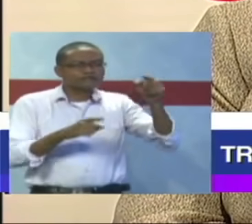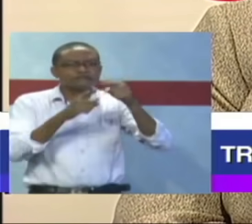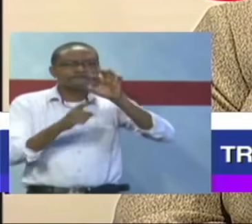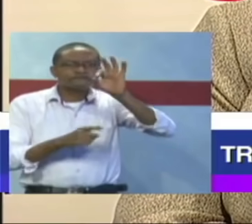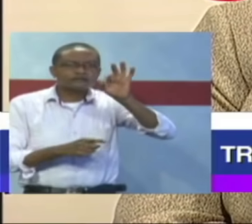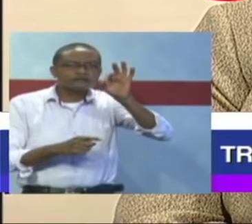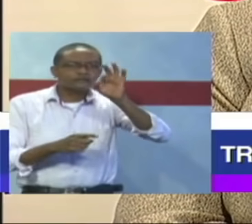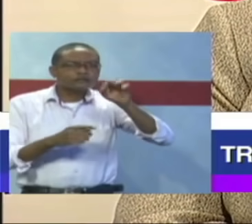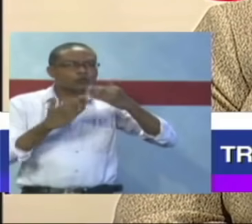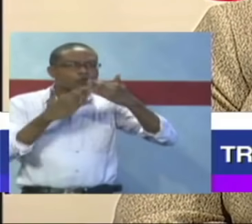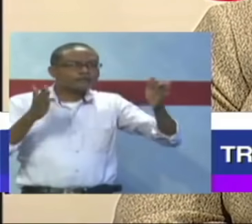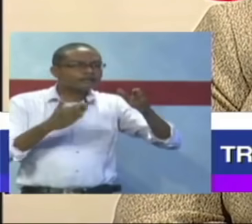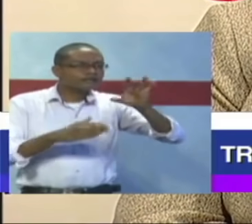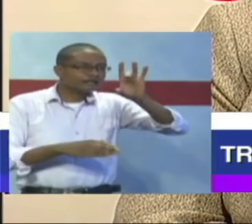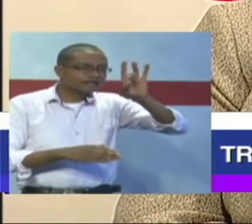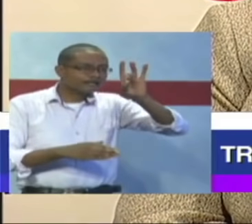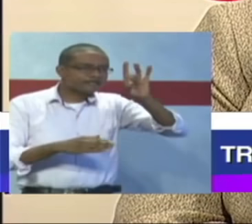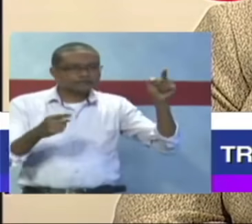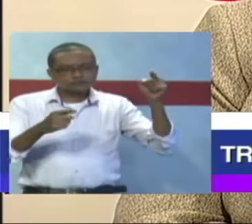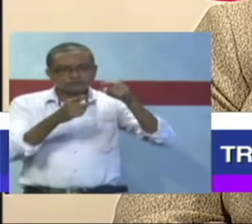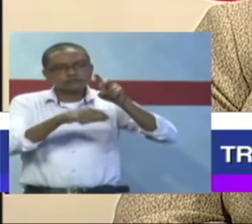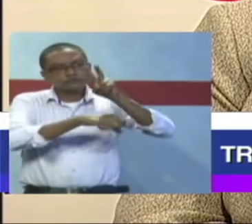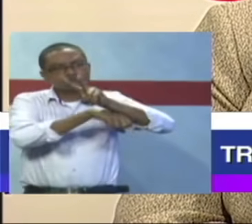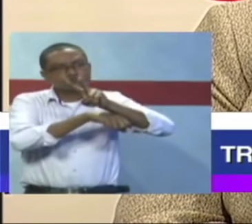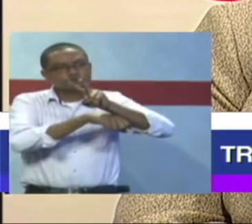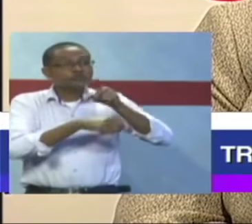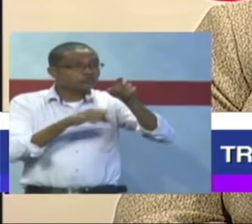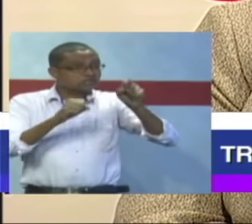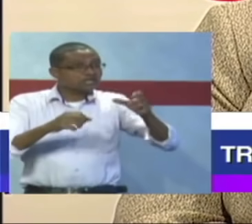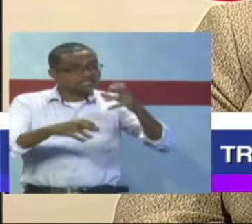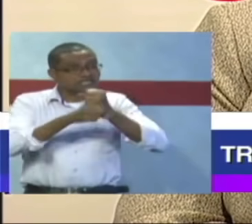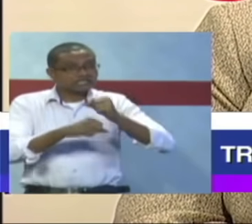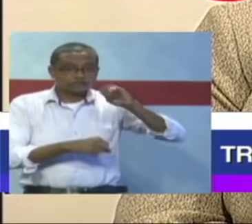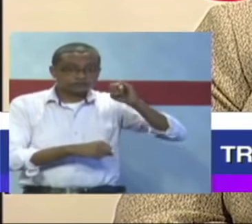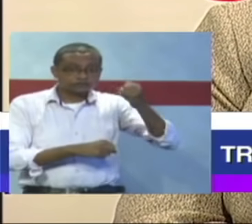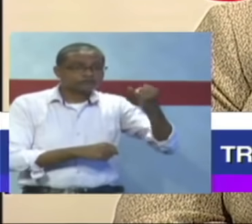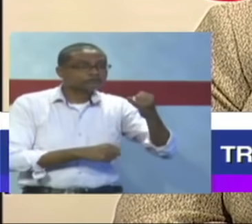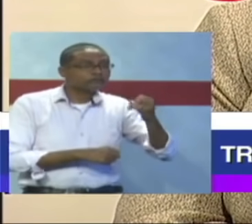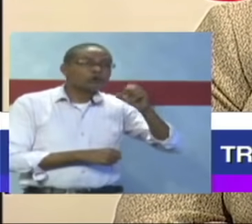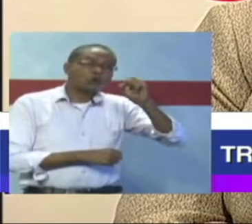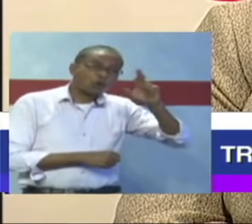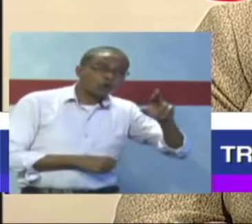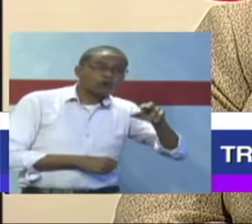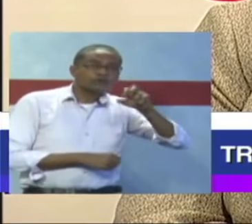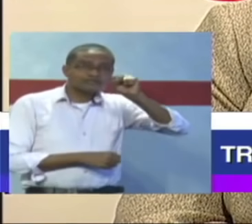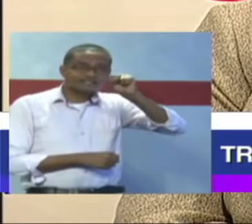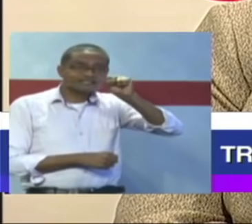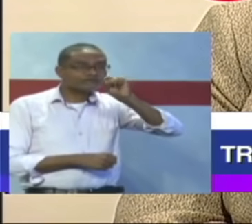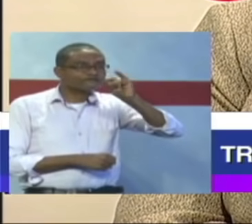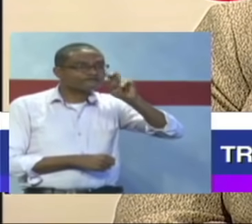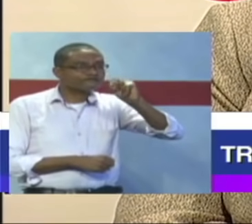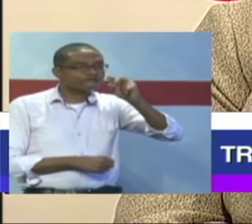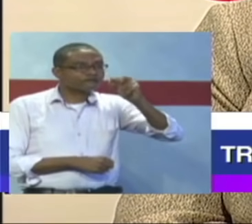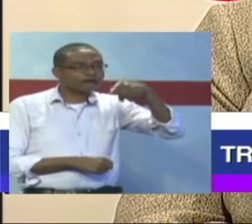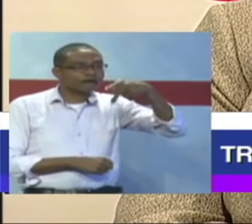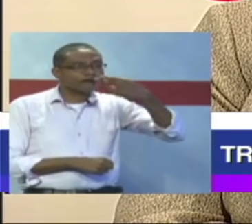open from 8 a.m. to 2 p.m. and you can get either your J&J, Johnson & Johnson vaccine or Cyanofarm